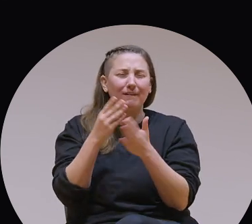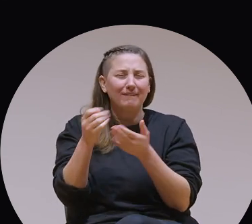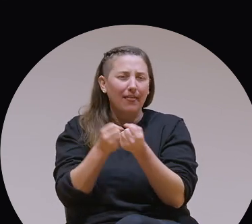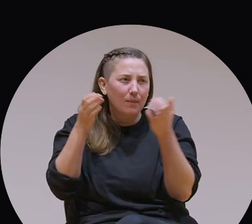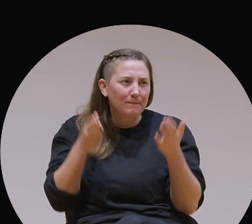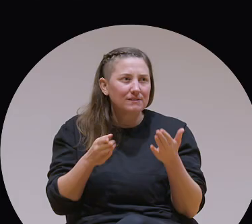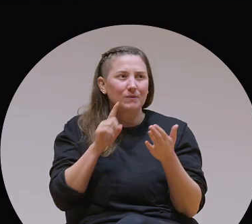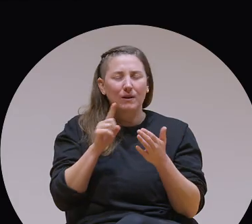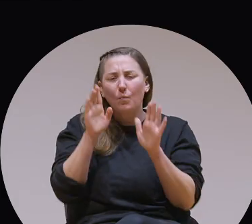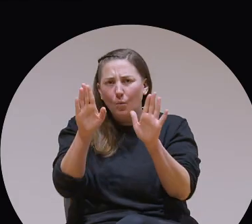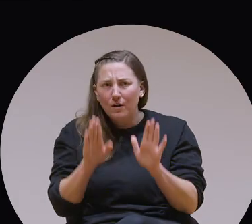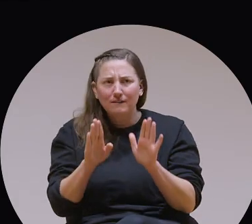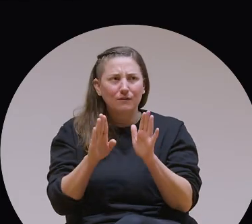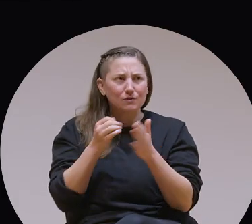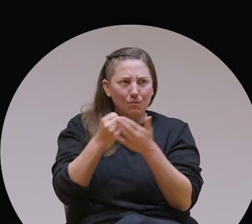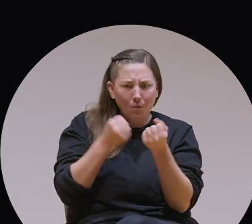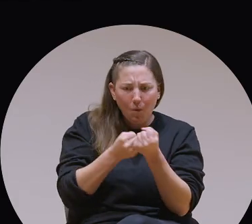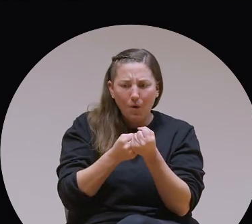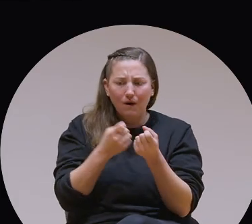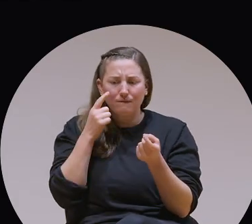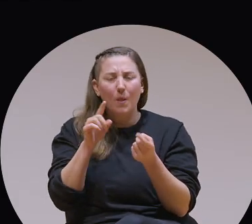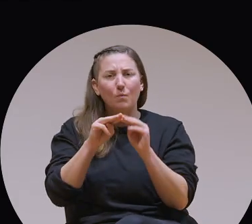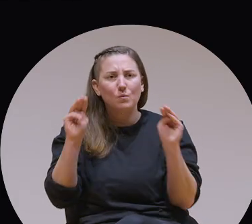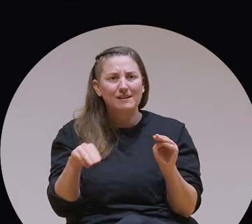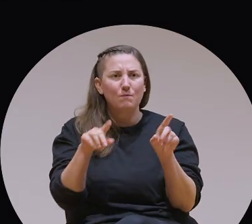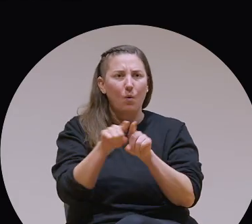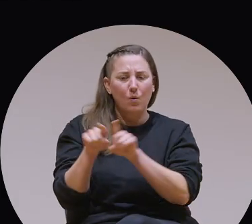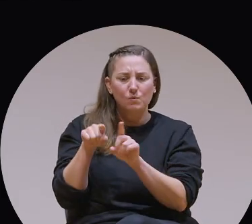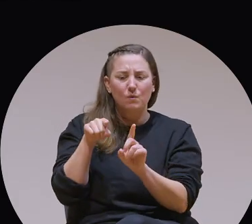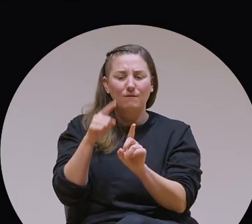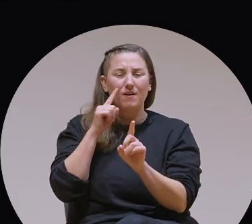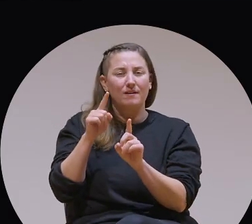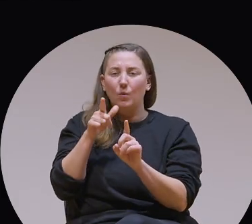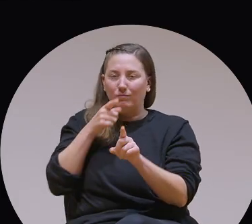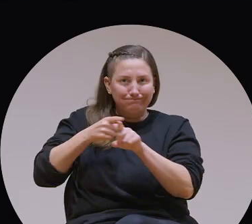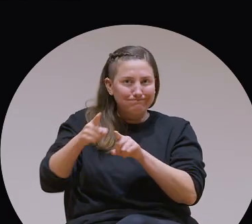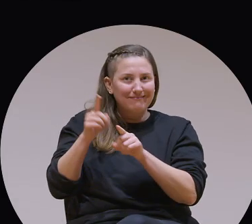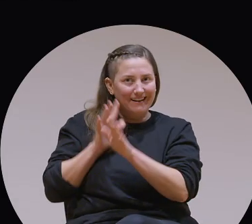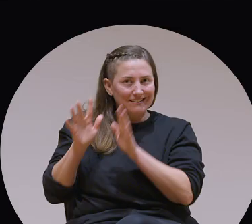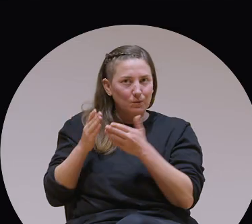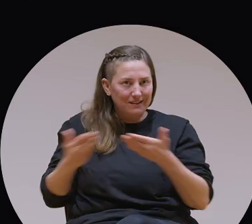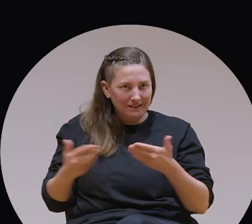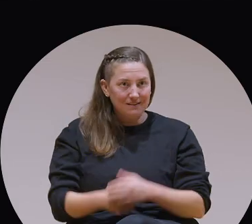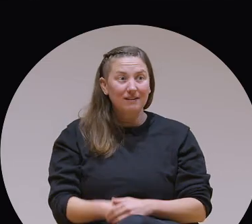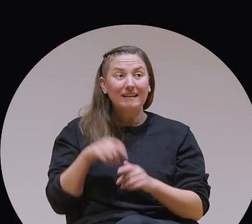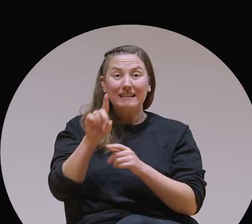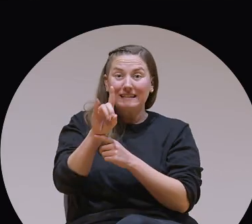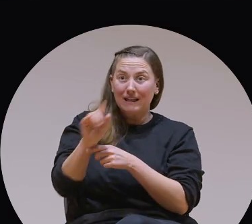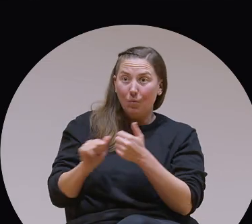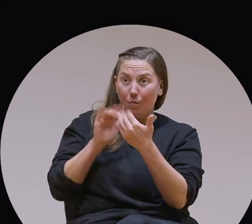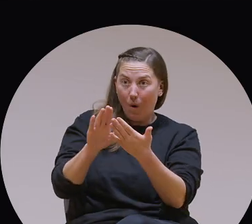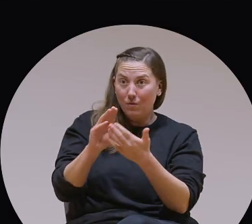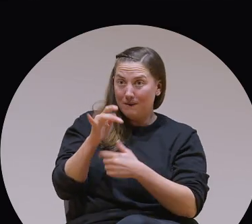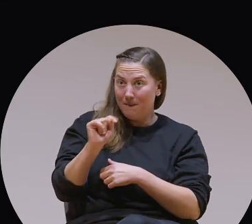a fantastic philanthropist, supporter of the Metropolitan Museum, and a great collector of antiquities. He approached the Met and